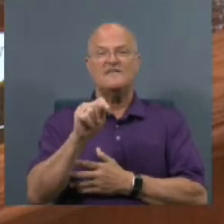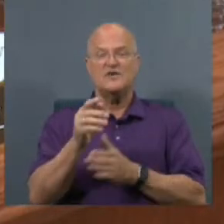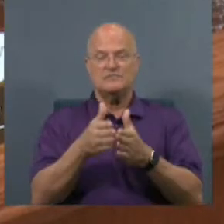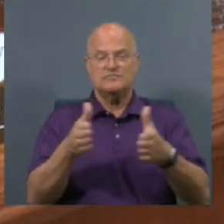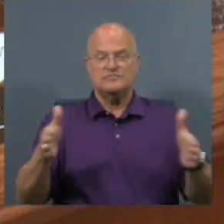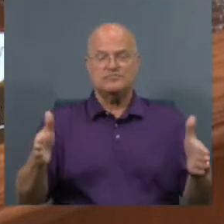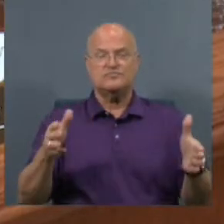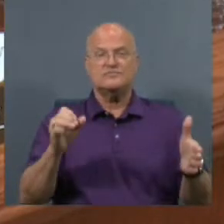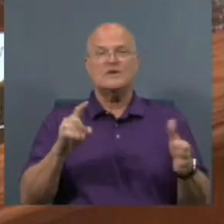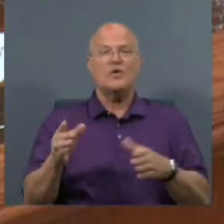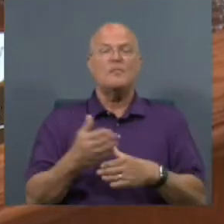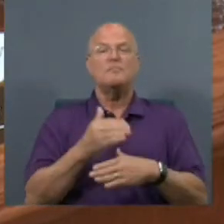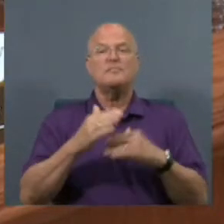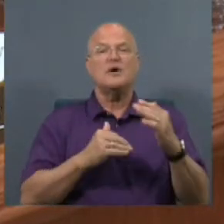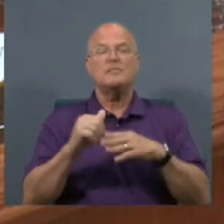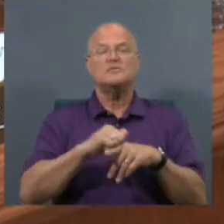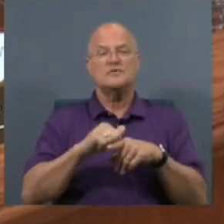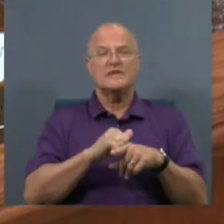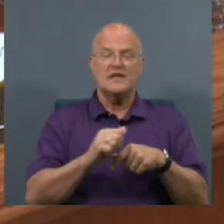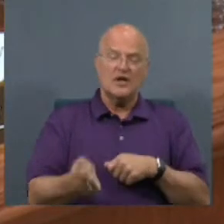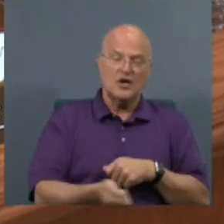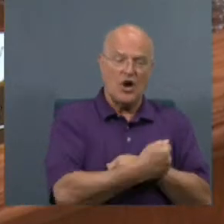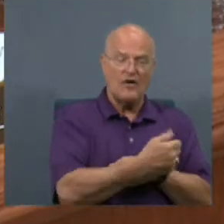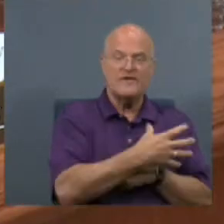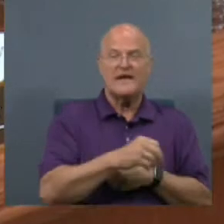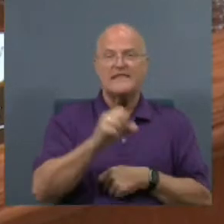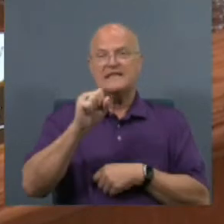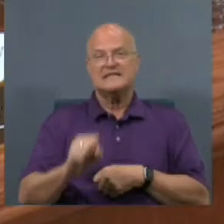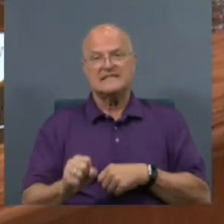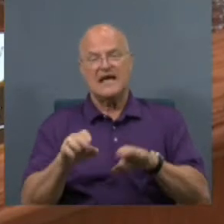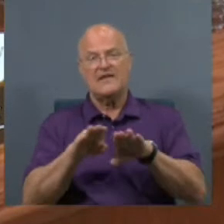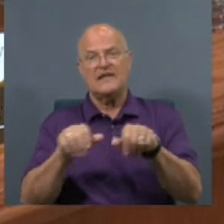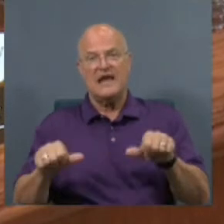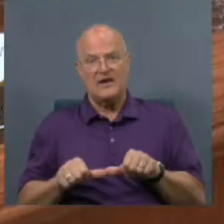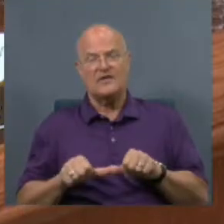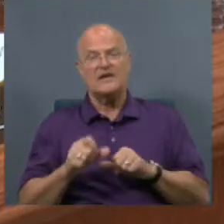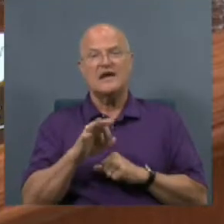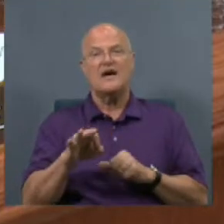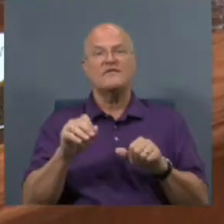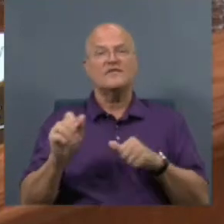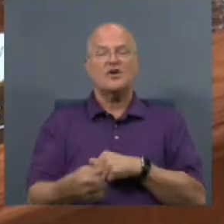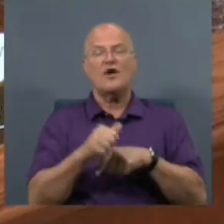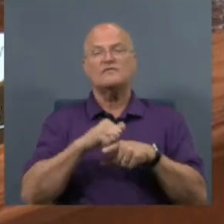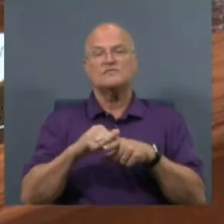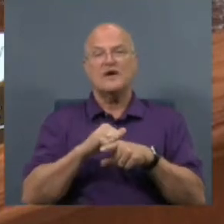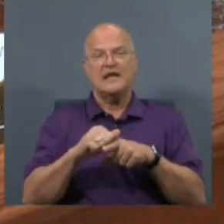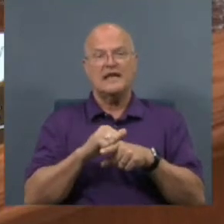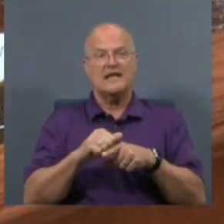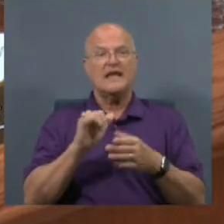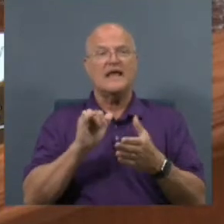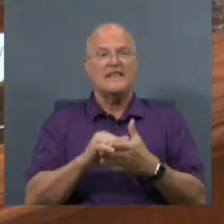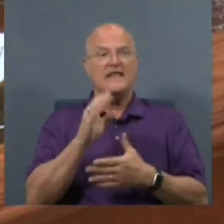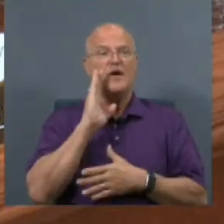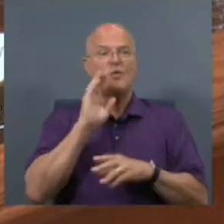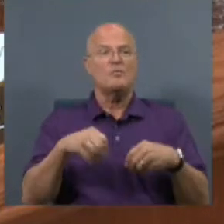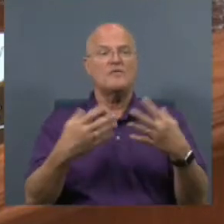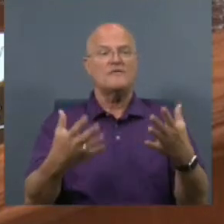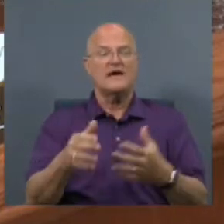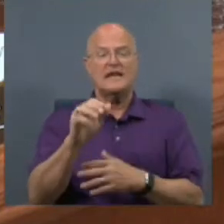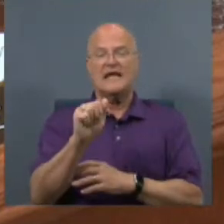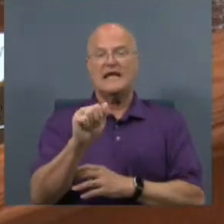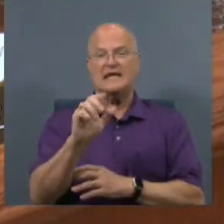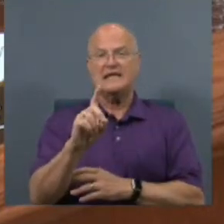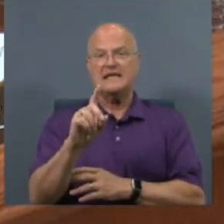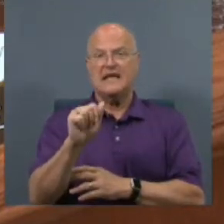also be built between the golf training facility and the south facade of the golf training facility that will provide